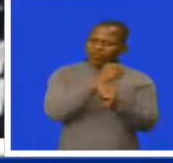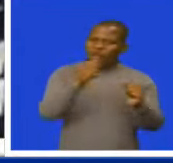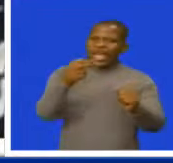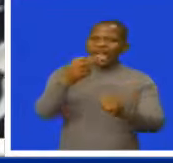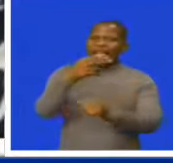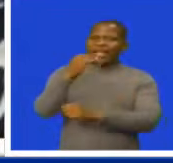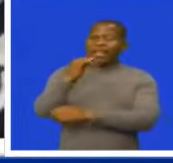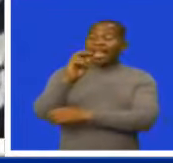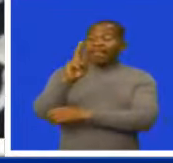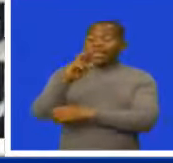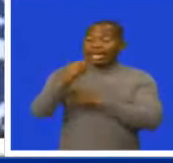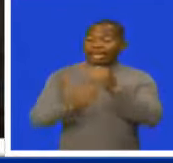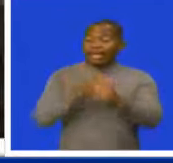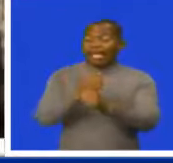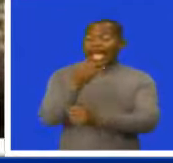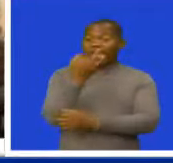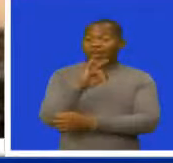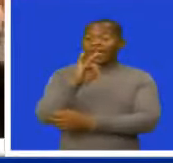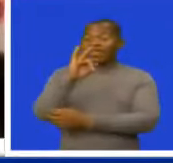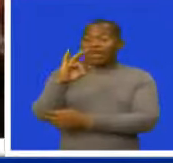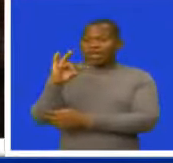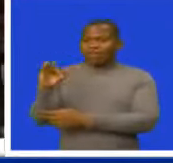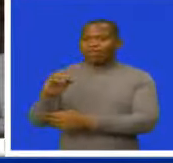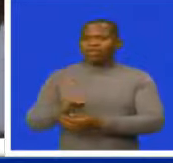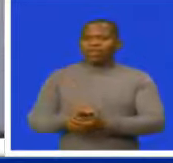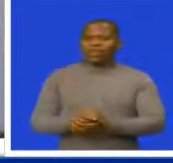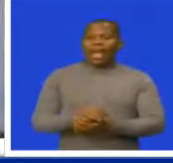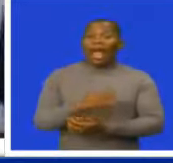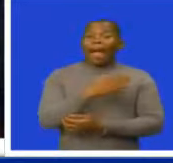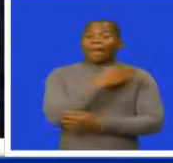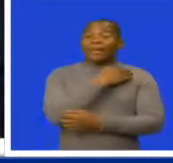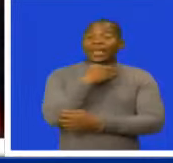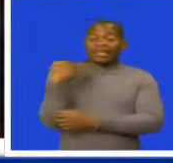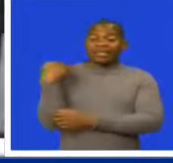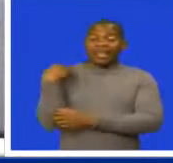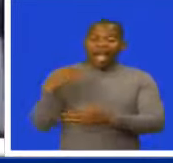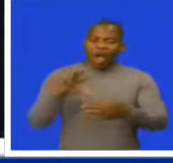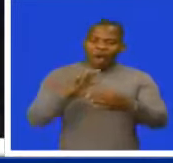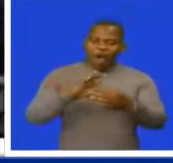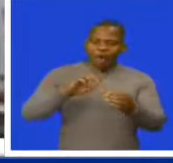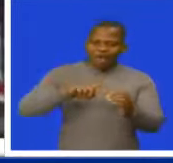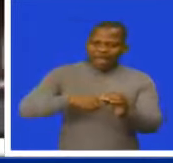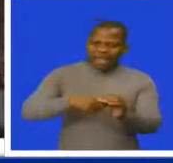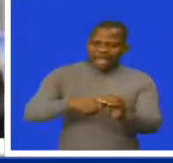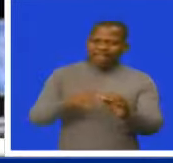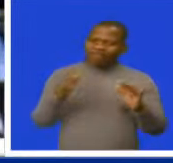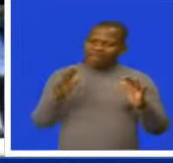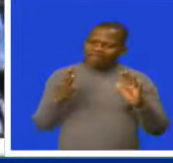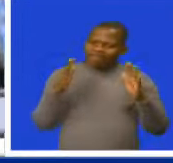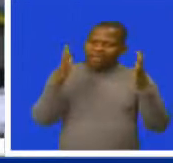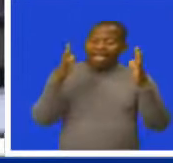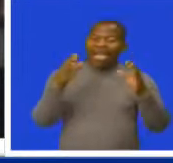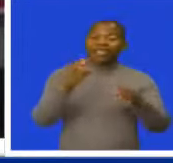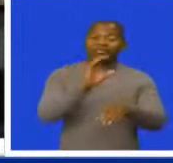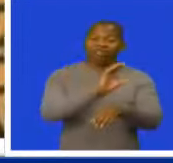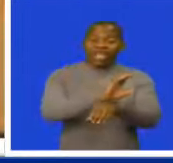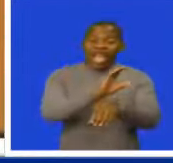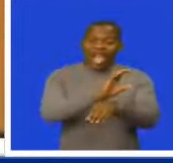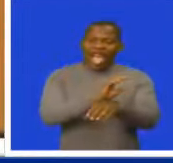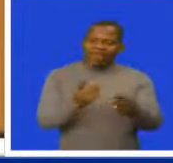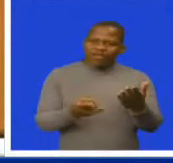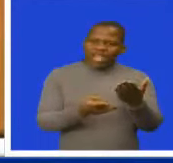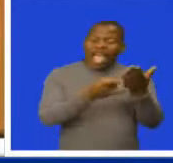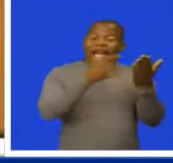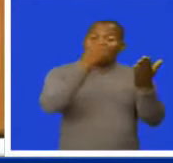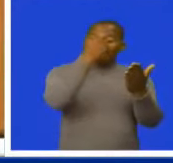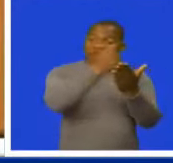wa-2022. Induna yelitiko letasekhaya seyidumise masondo ngekudlala inzima lebonakalako etindzabeni te-HIV. Kanti-ke